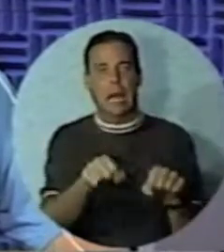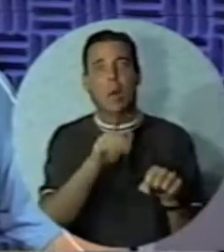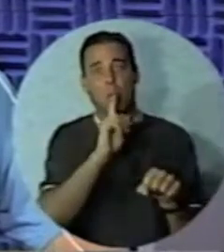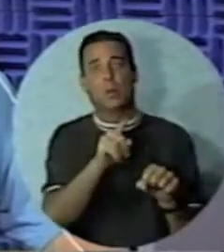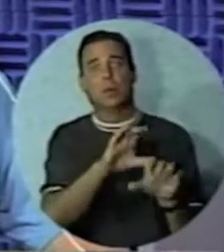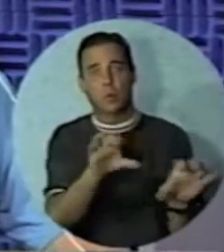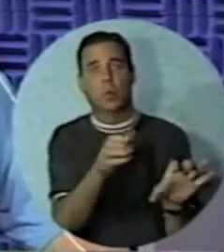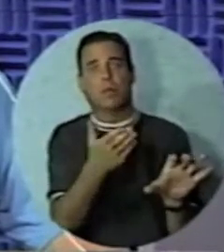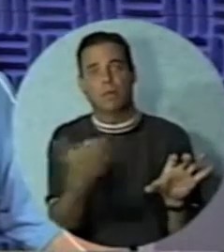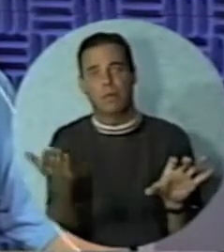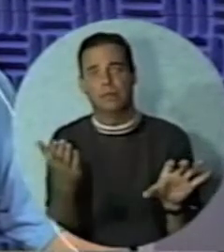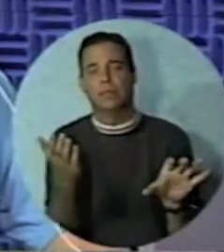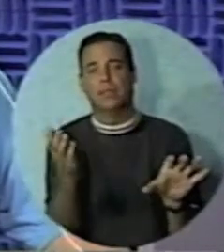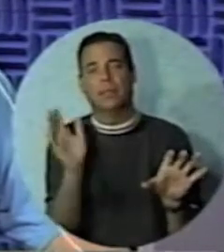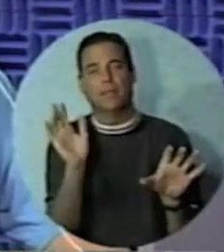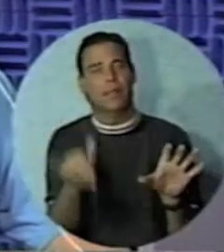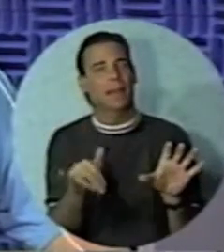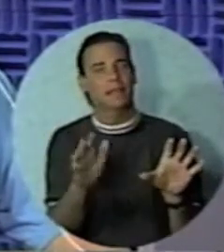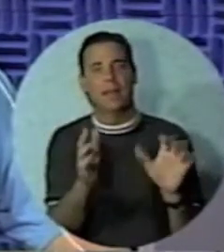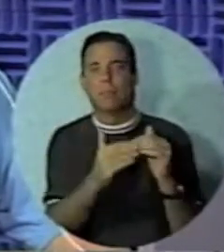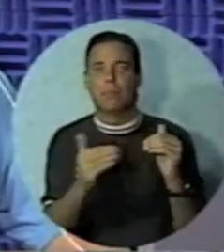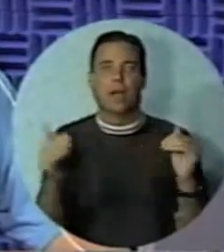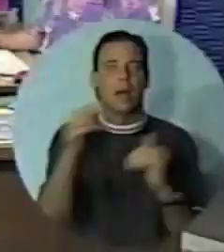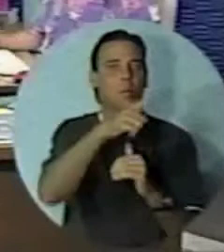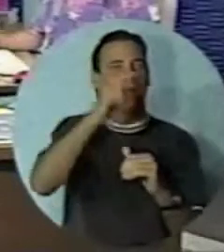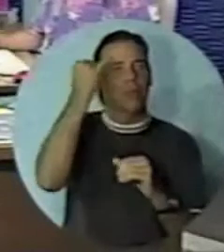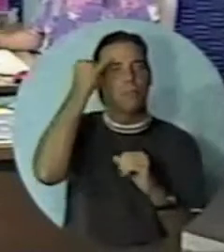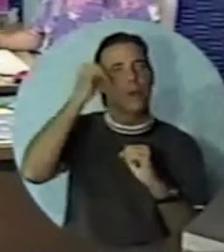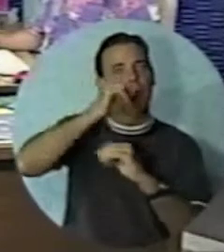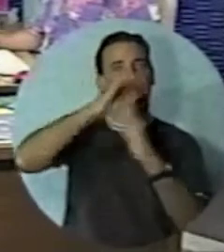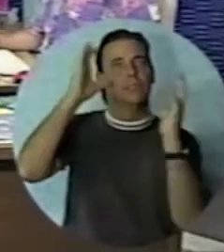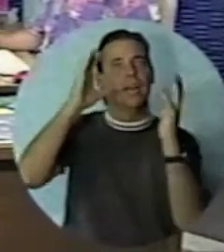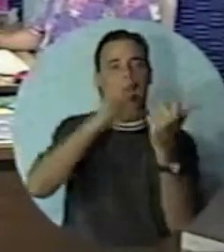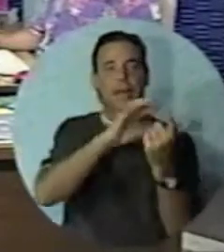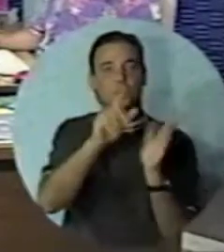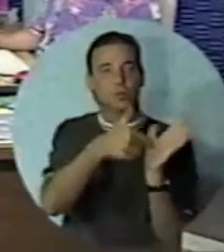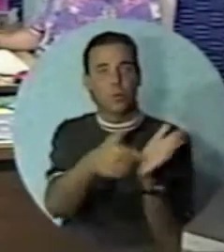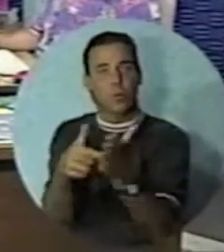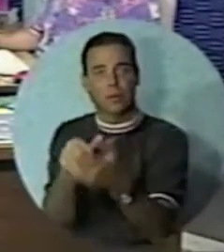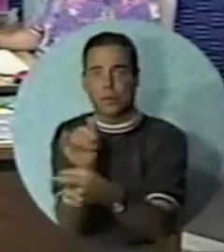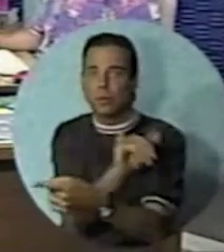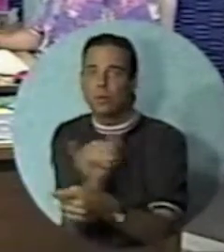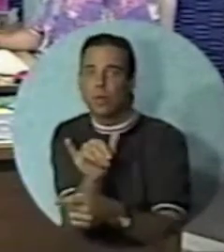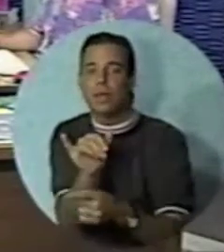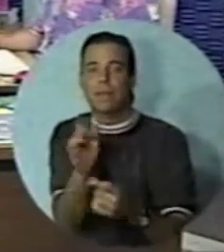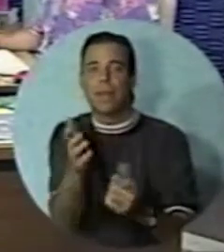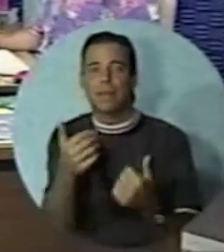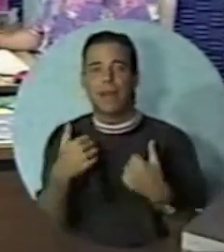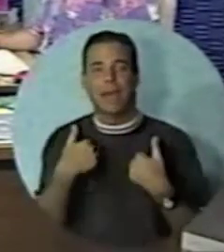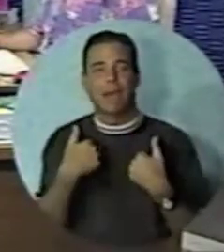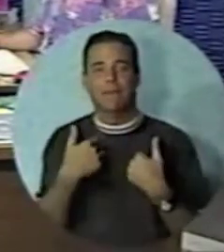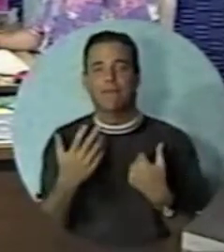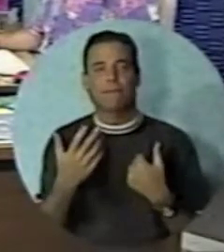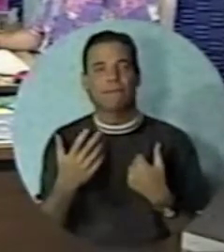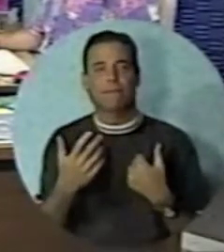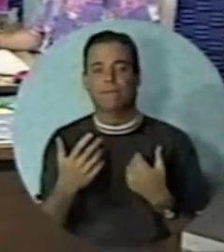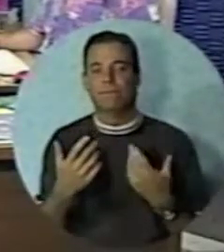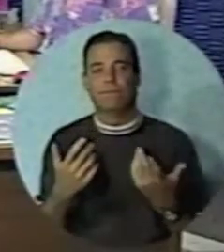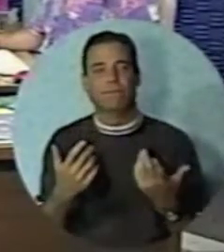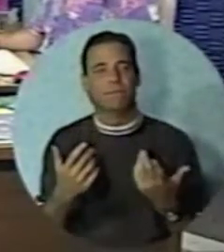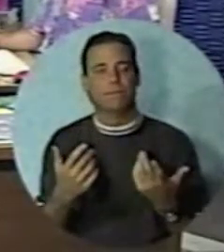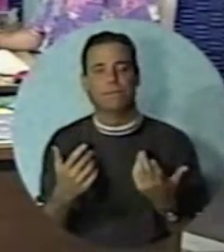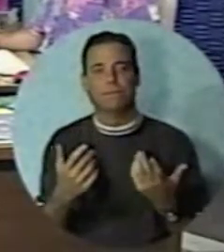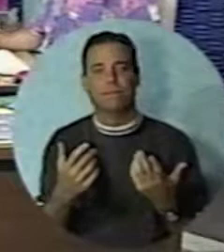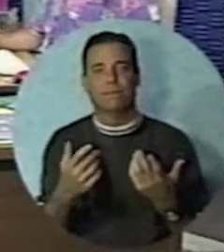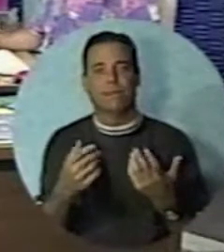things that's beyond what they can think of, and to show them that there's an unlimited potential